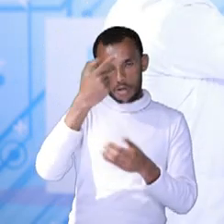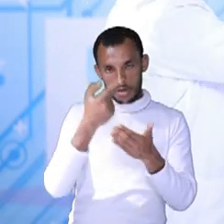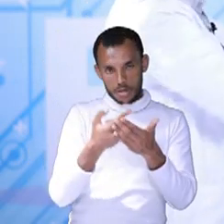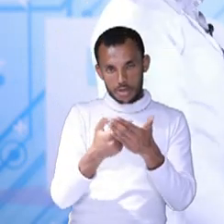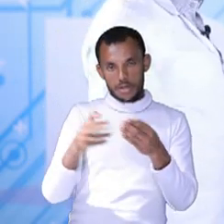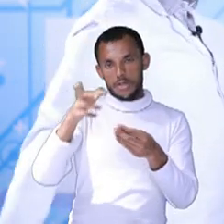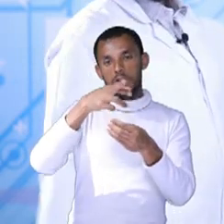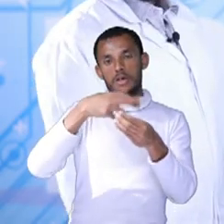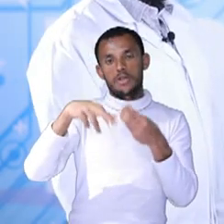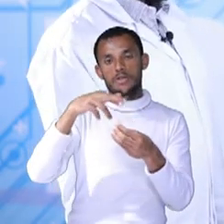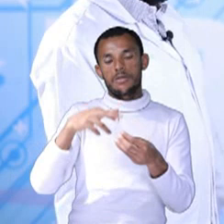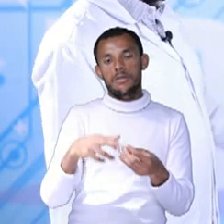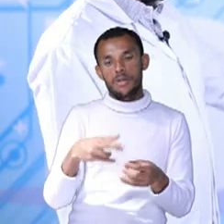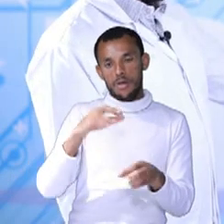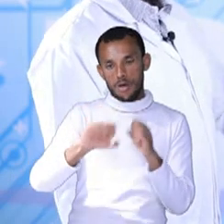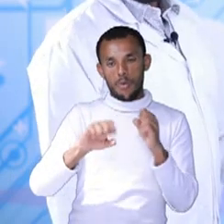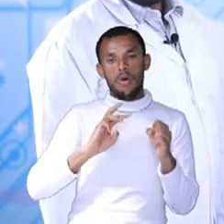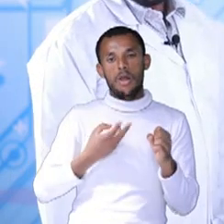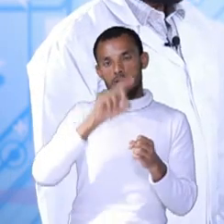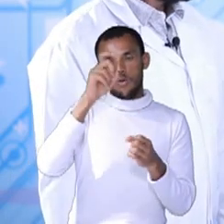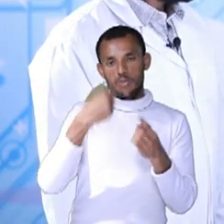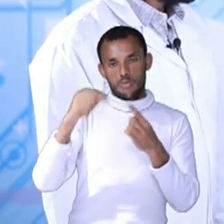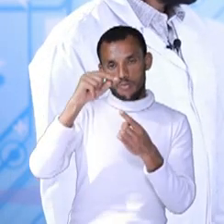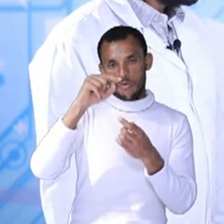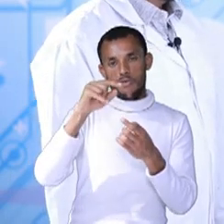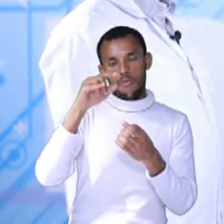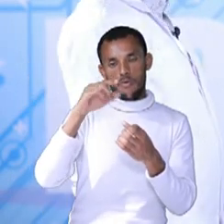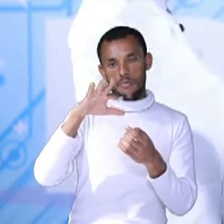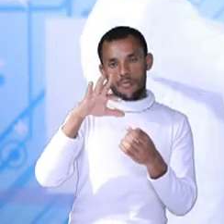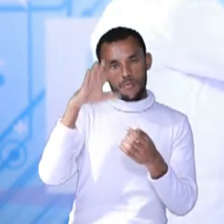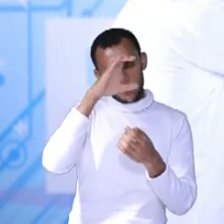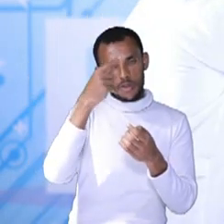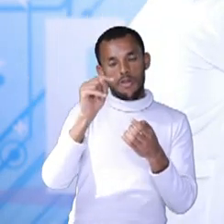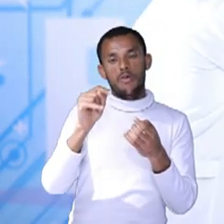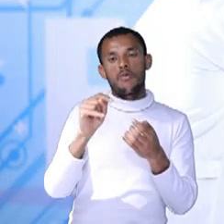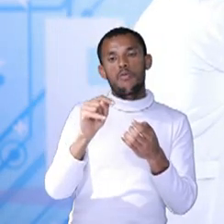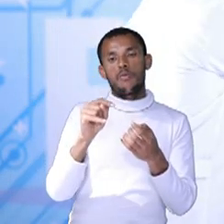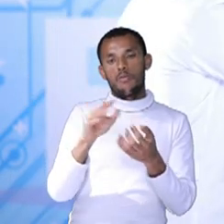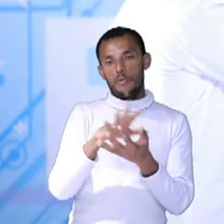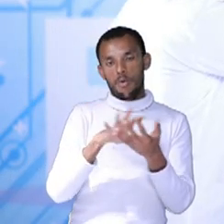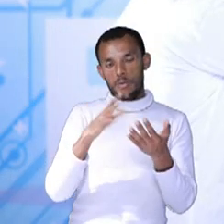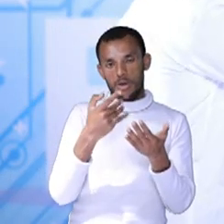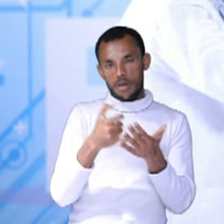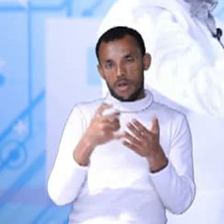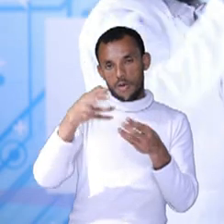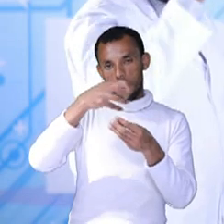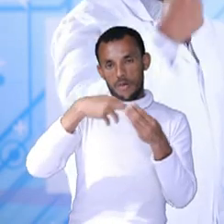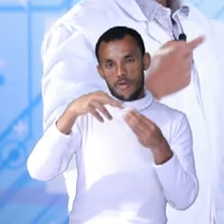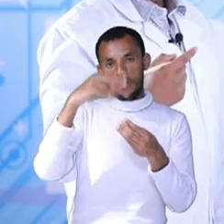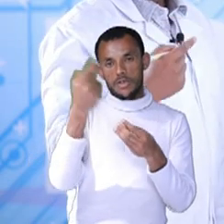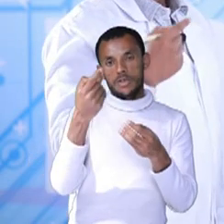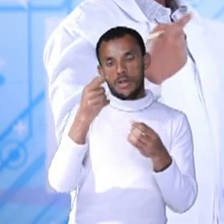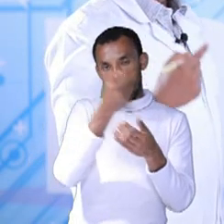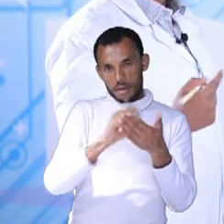solid region. So we are asked to find the volume. The function the rotated function must be written